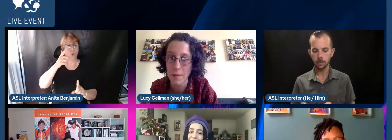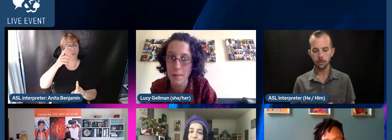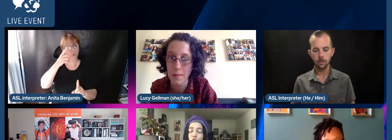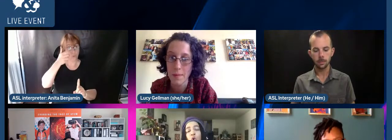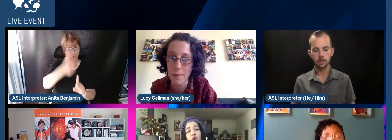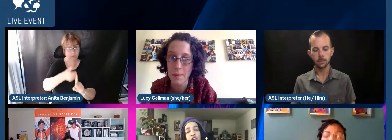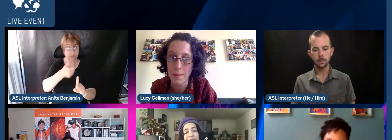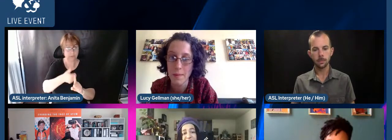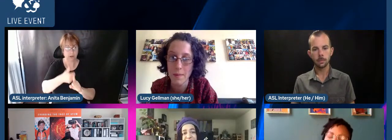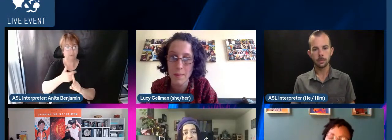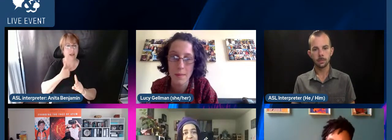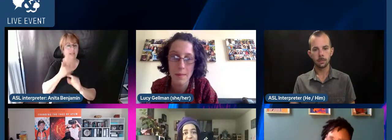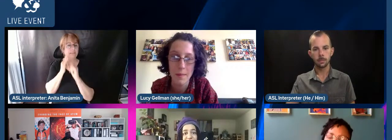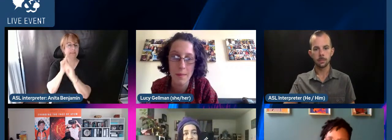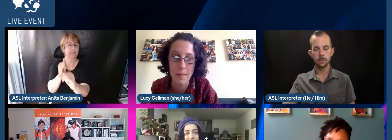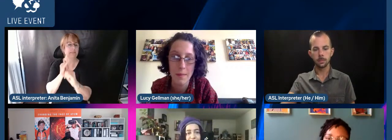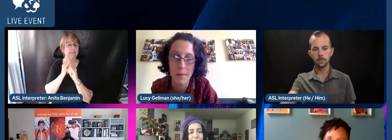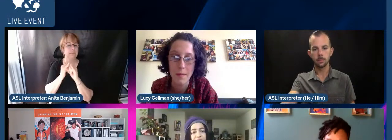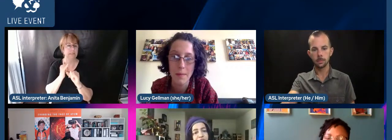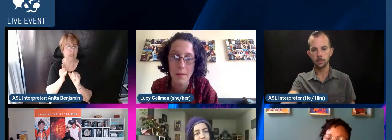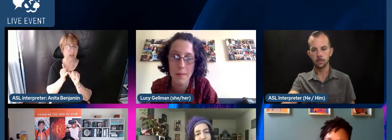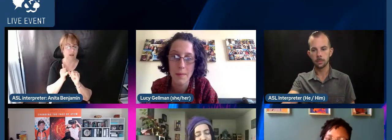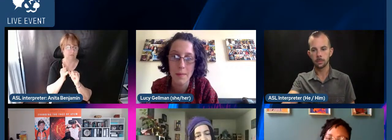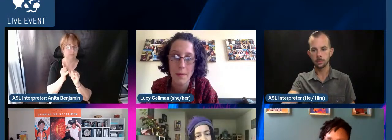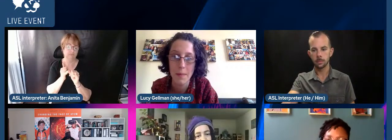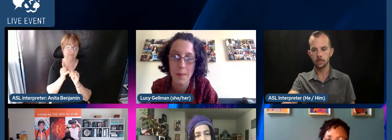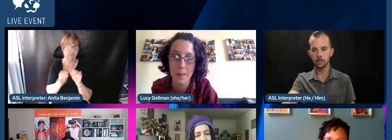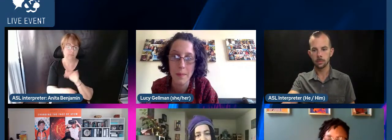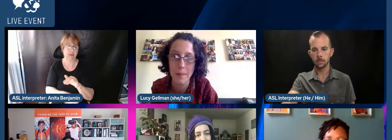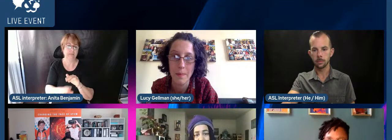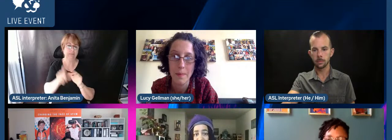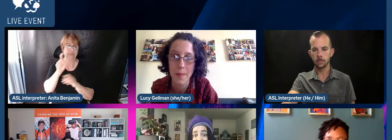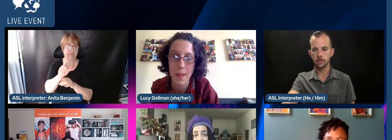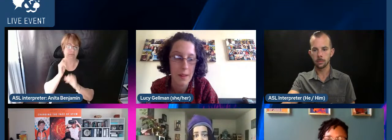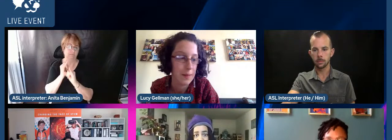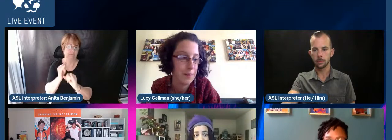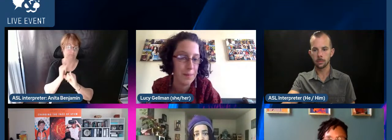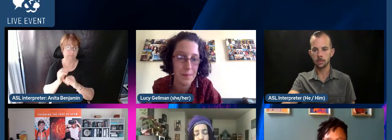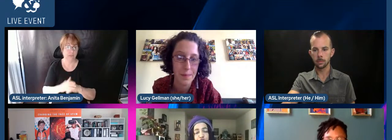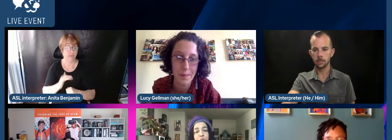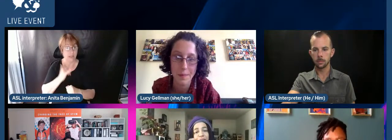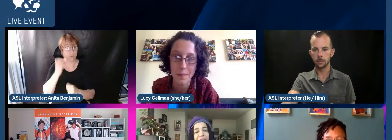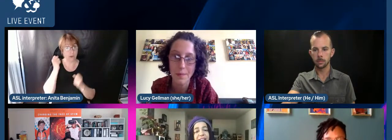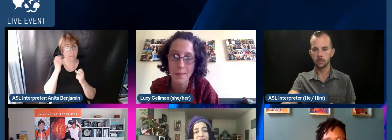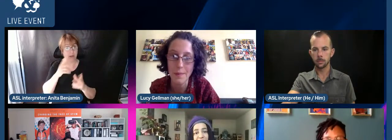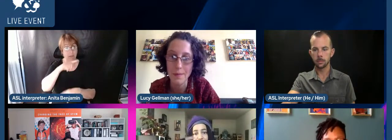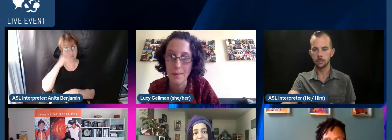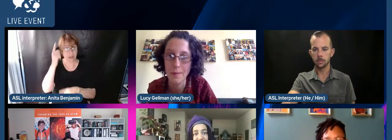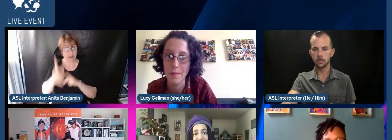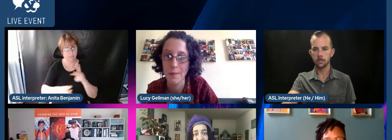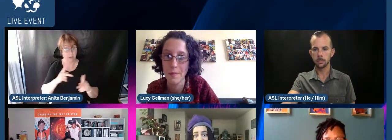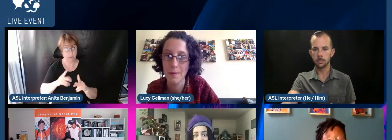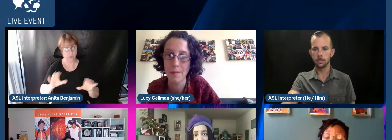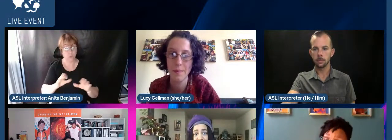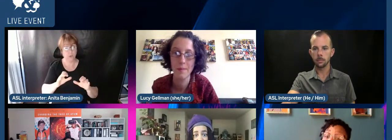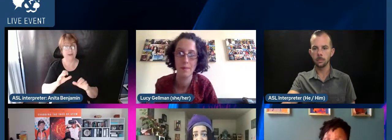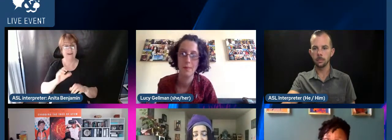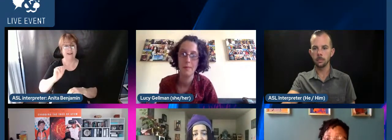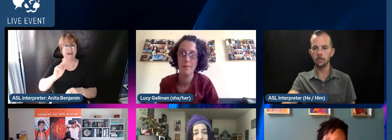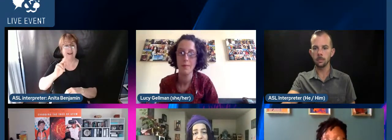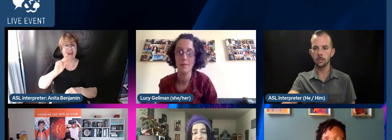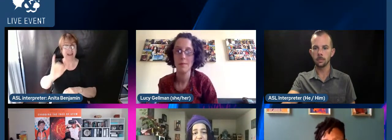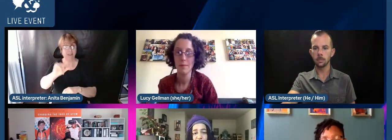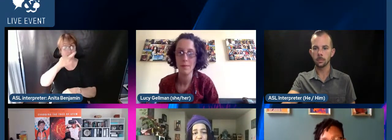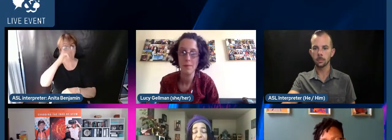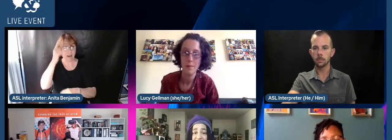the same core needs. So that's why you can have a lot of Black folks doing anti-Black things in